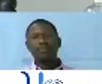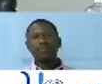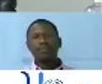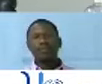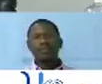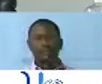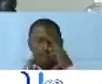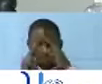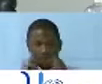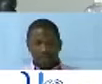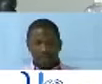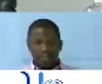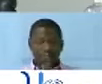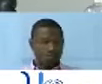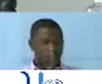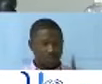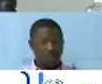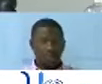Respecting one